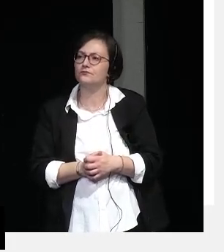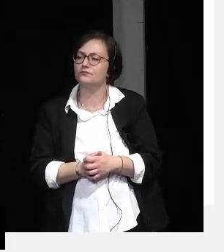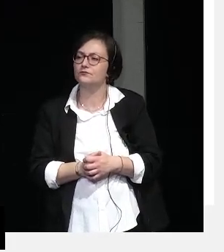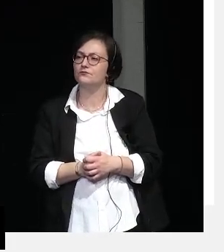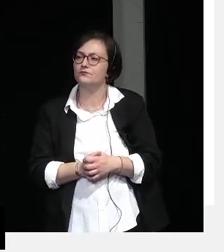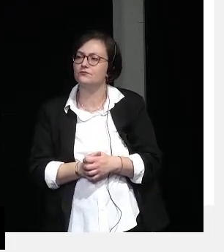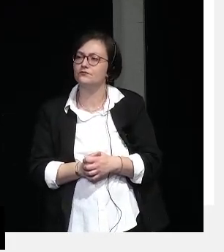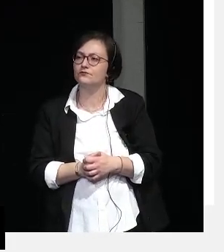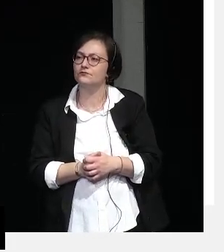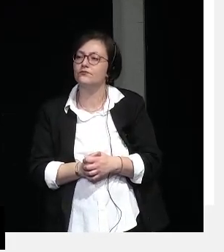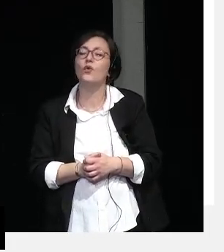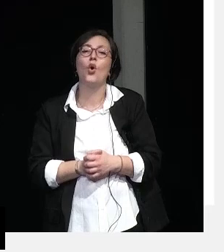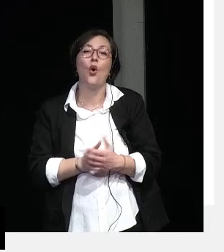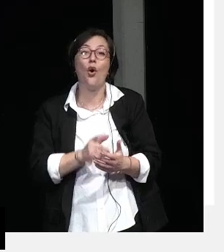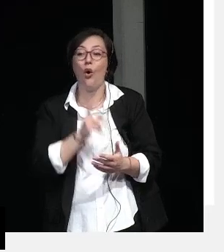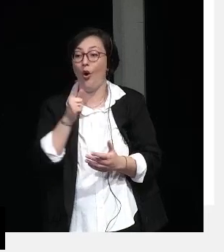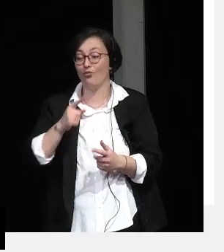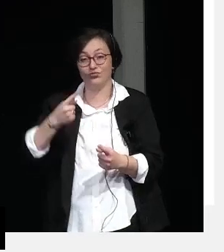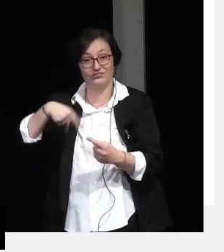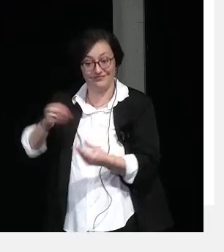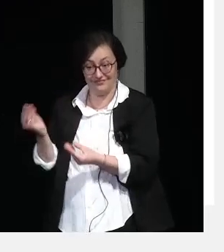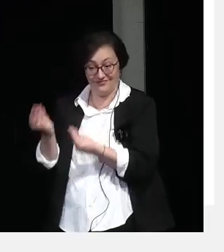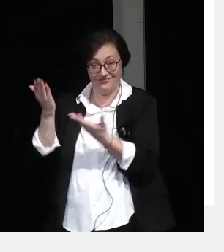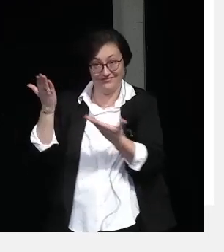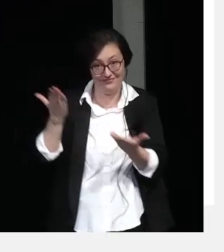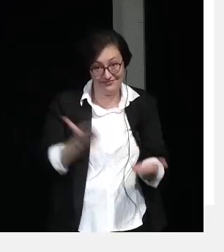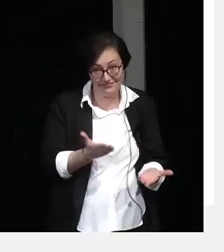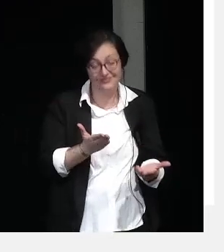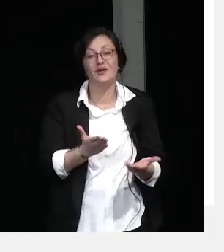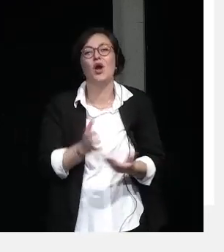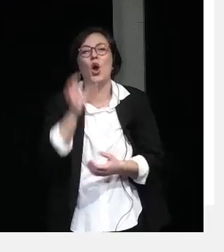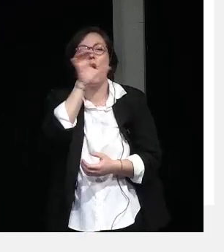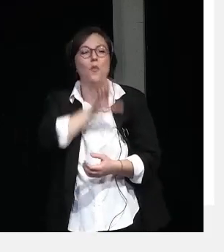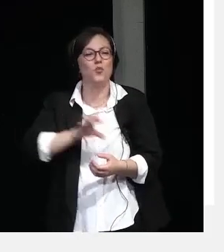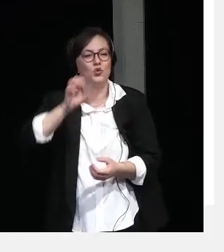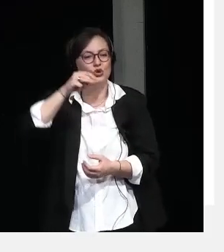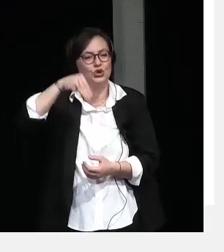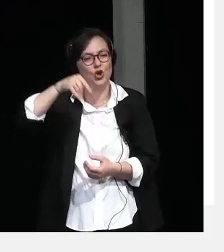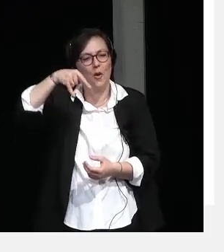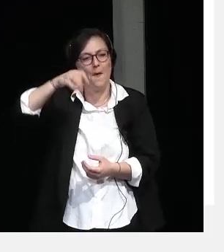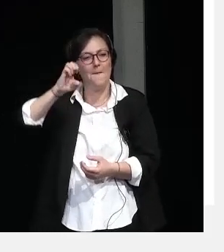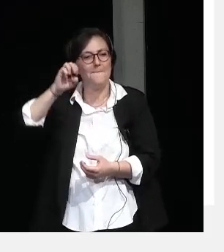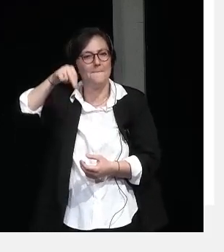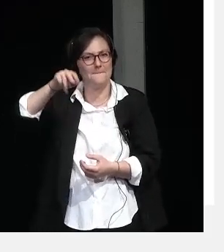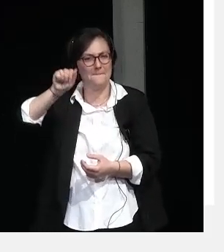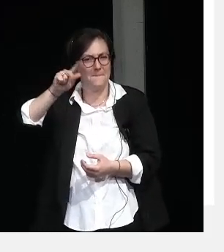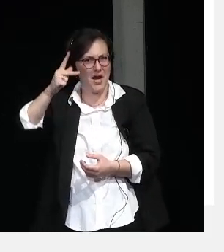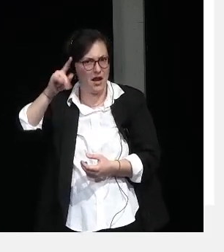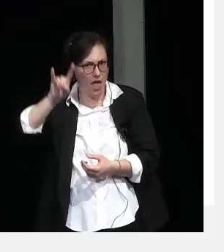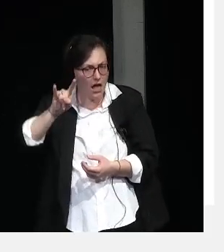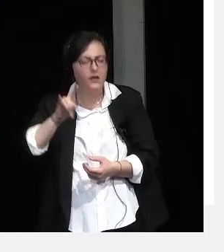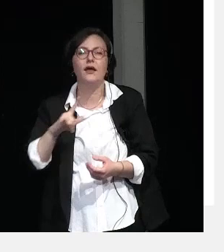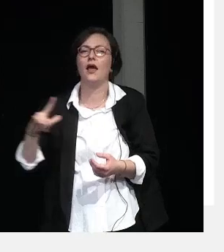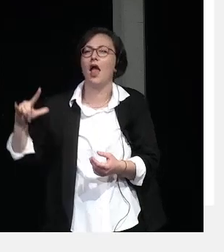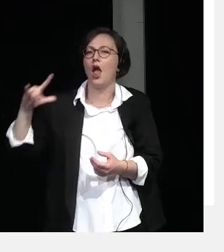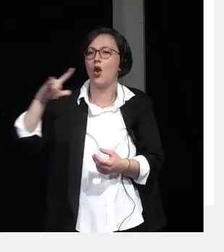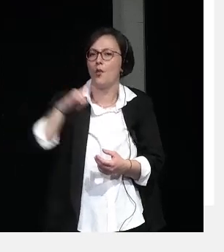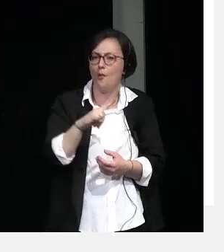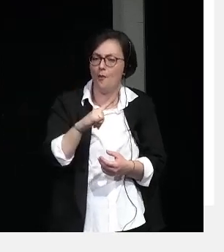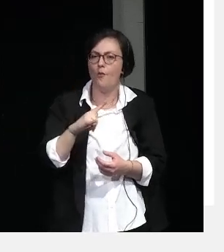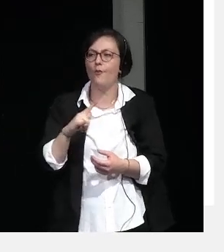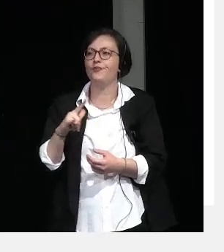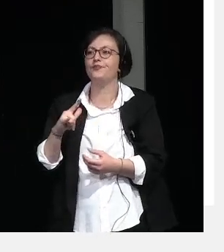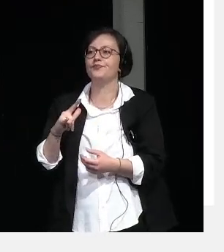air carriers that brought us here, Aegean Airlines, and a permanent communication sponsors. A few names of the people who supported